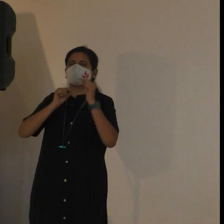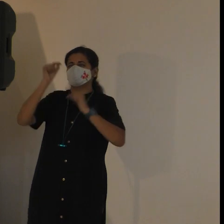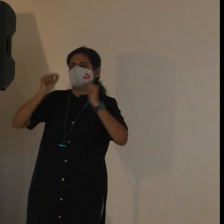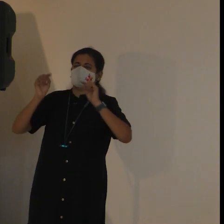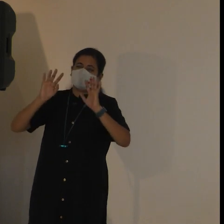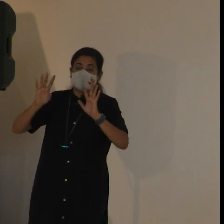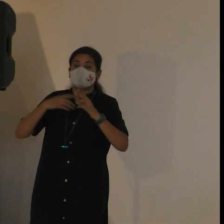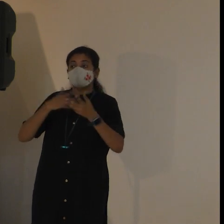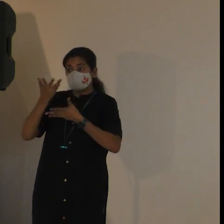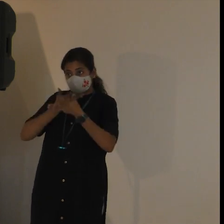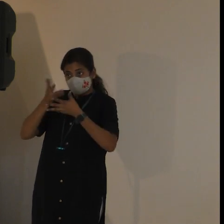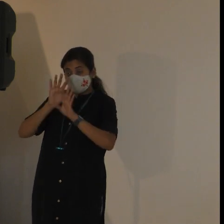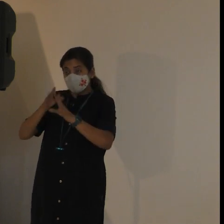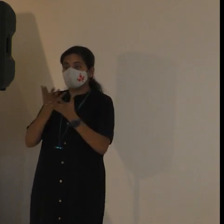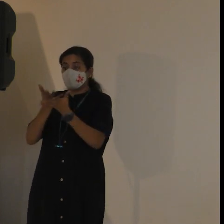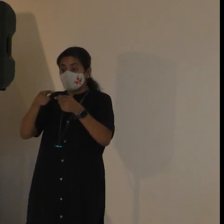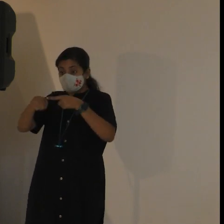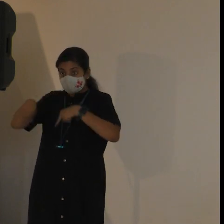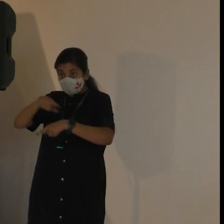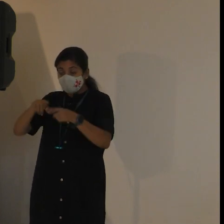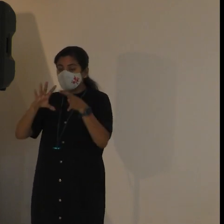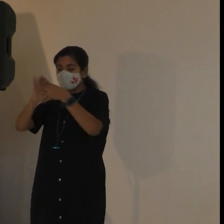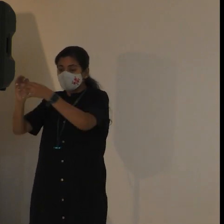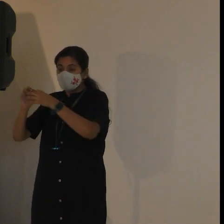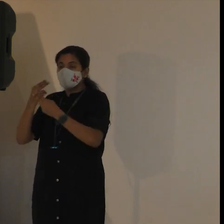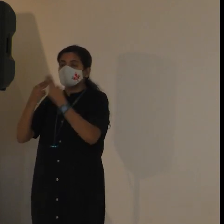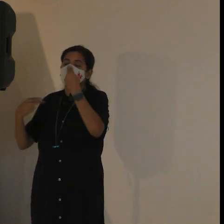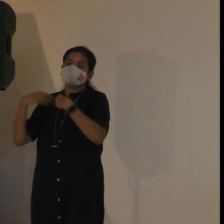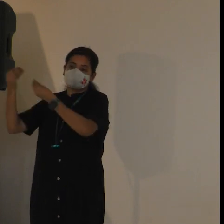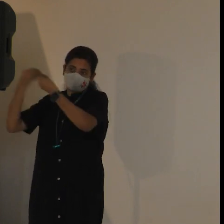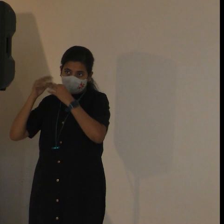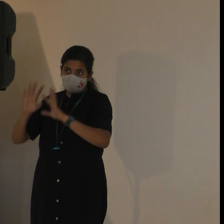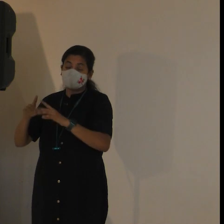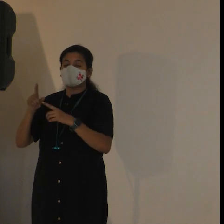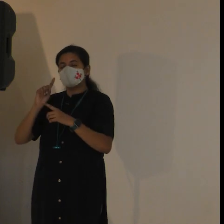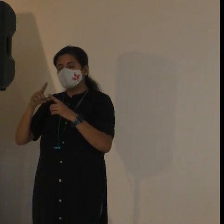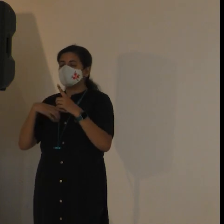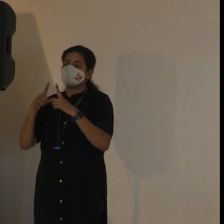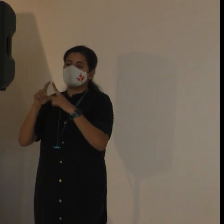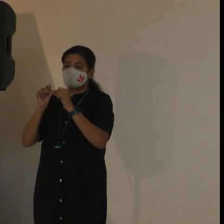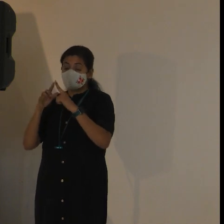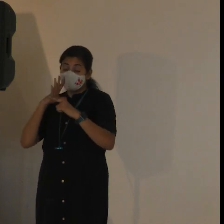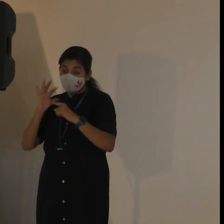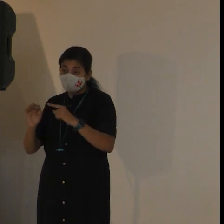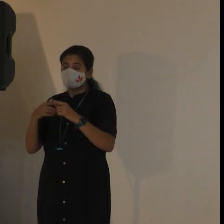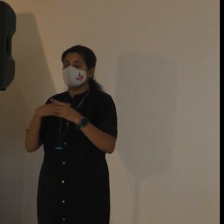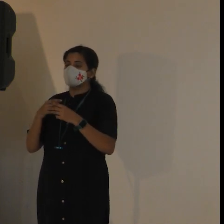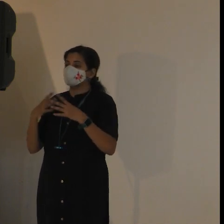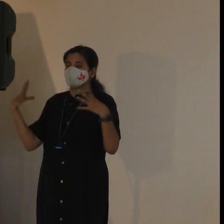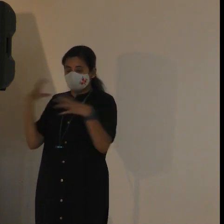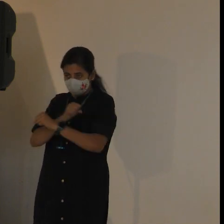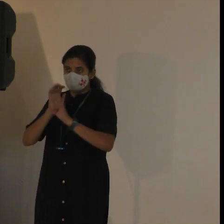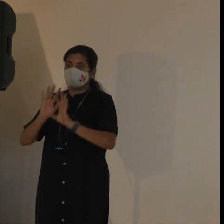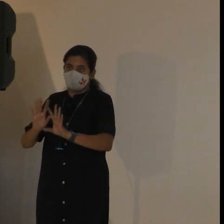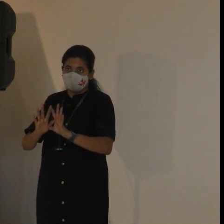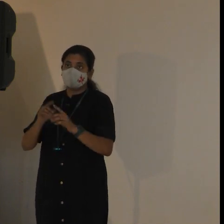on conversations with similar objects in other collections, right? So that lack of data itself becomes a huge challenge when you're telling the